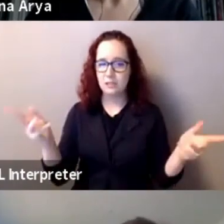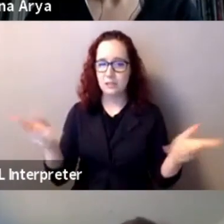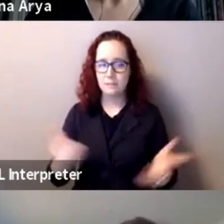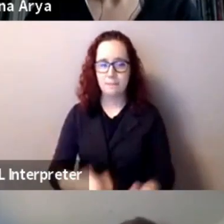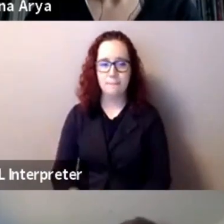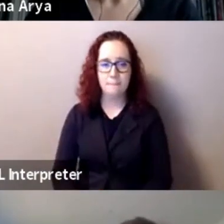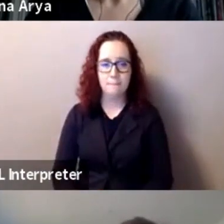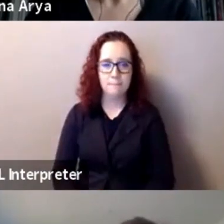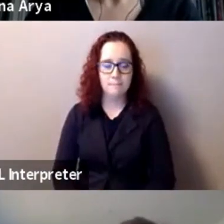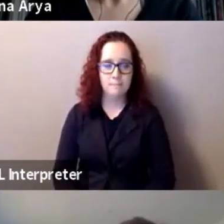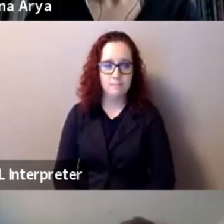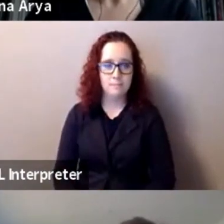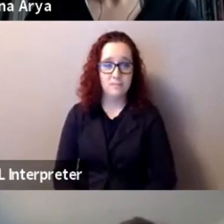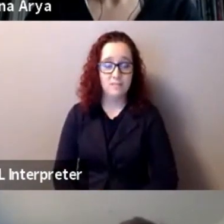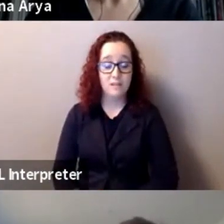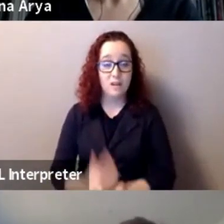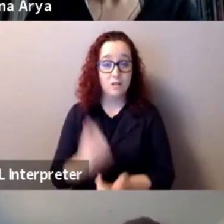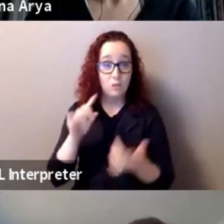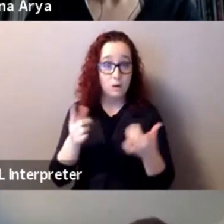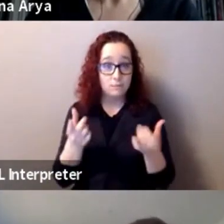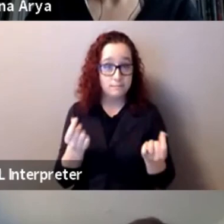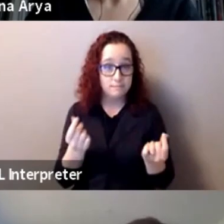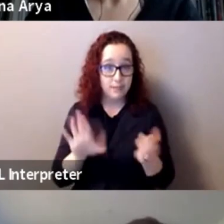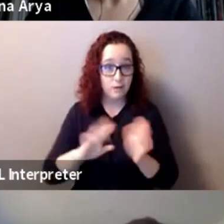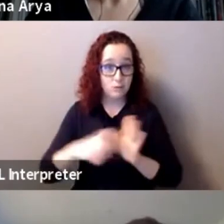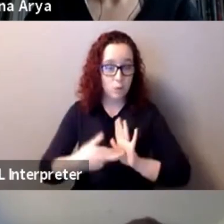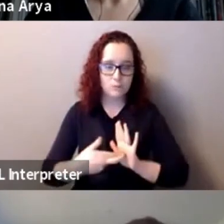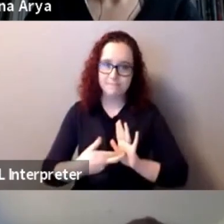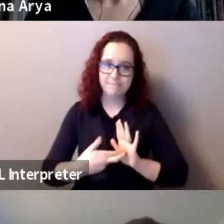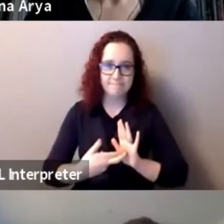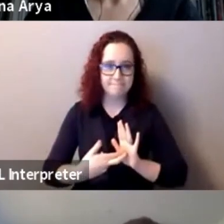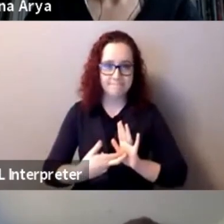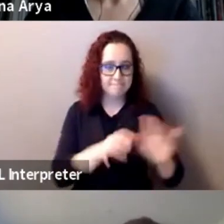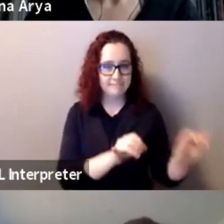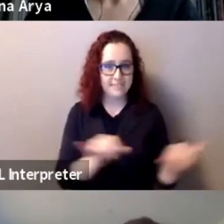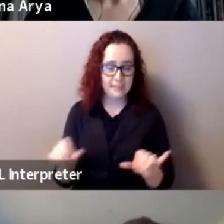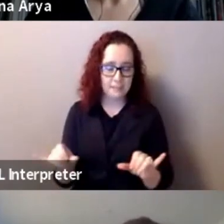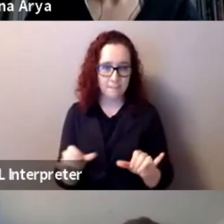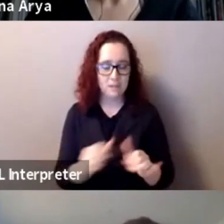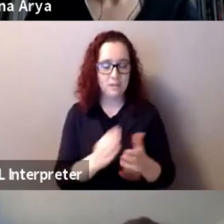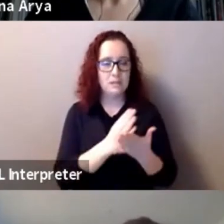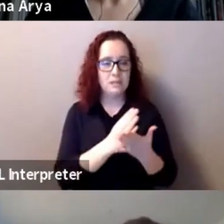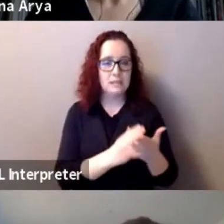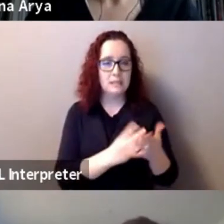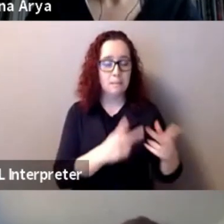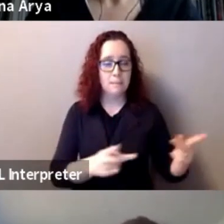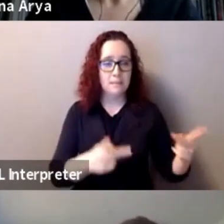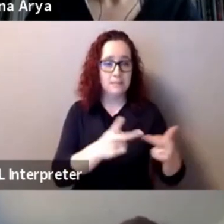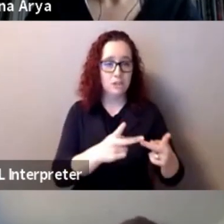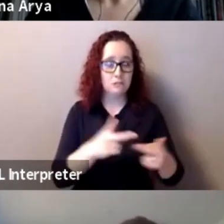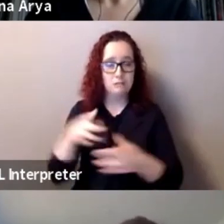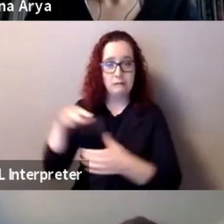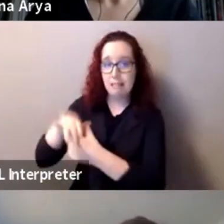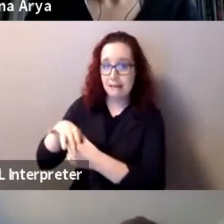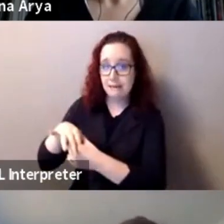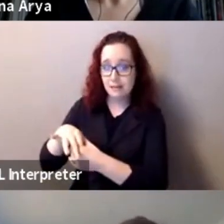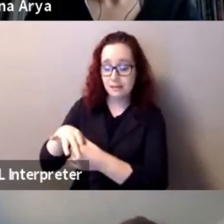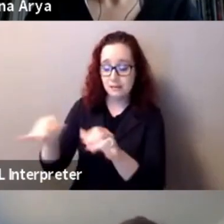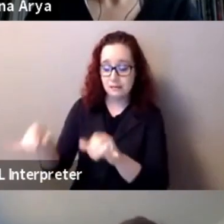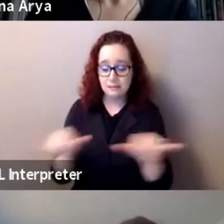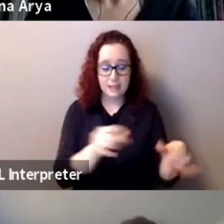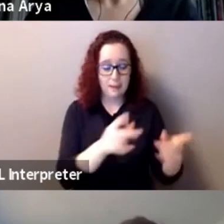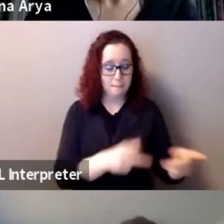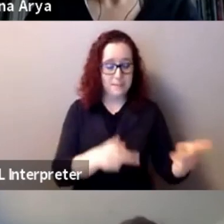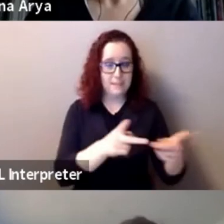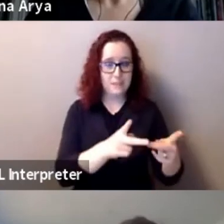in terms of what they do, there may not be a difference between an elected and appointed position. We see some positions in some SIGs that are elected in the same position, doing the